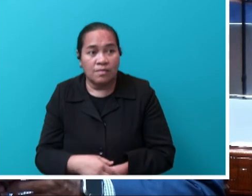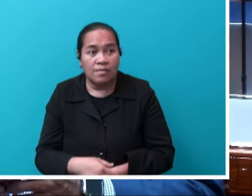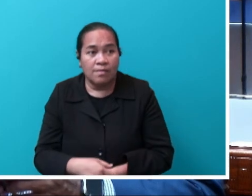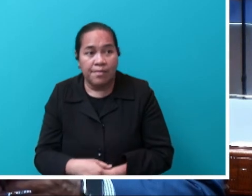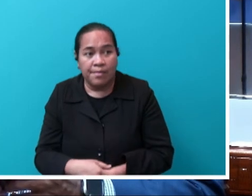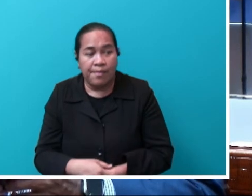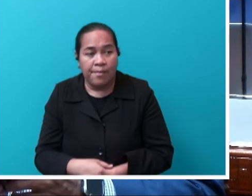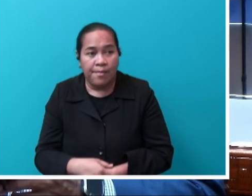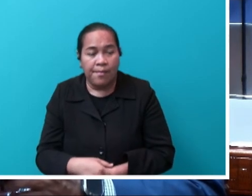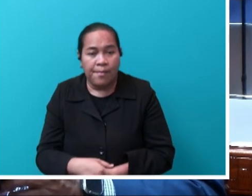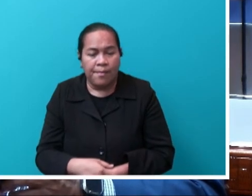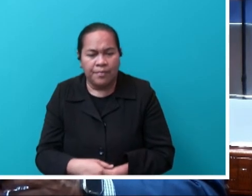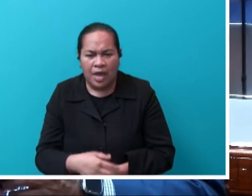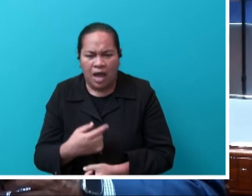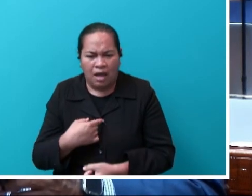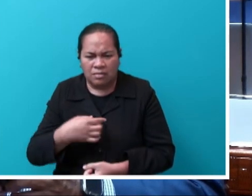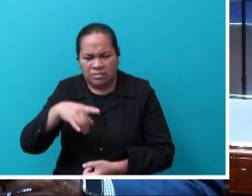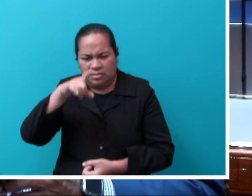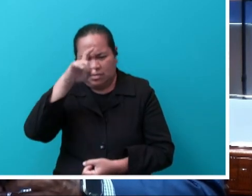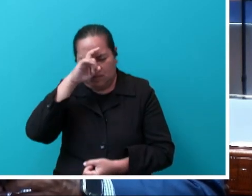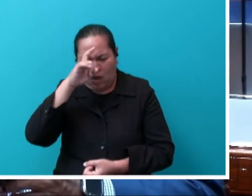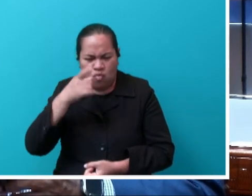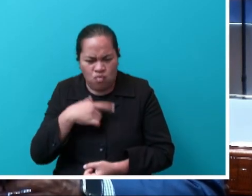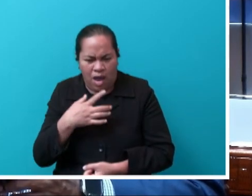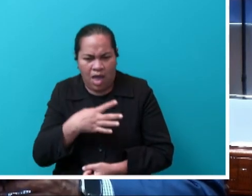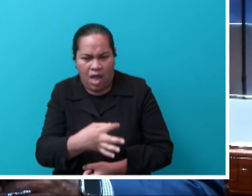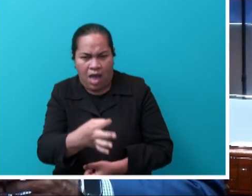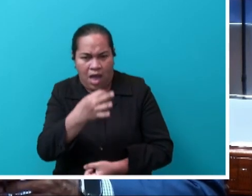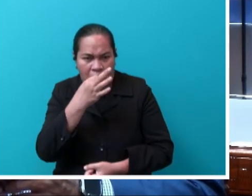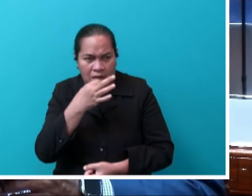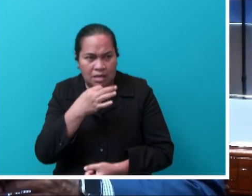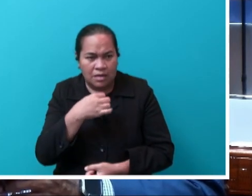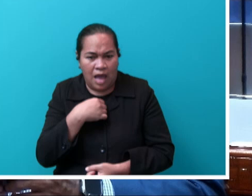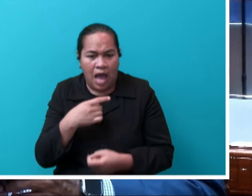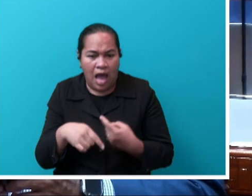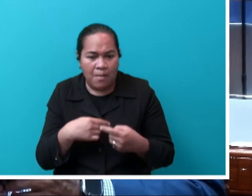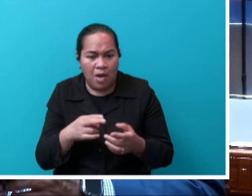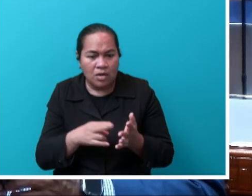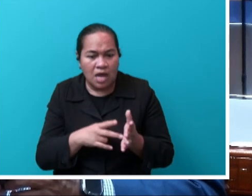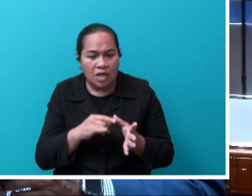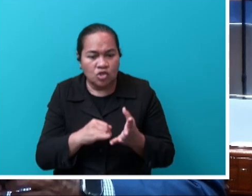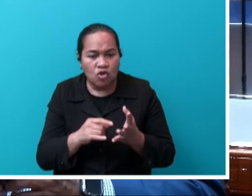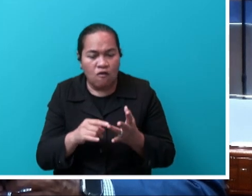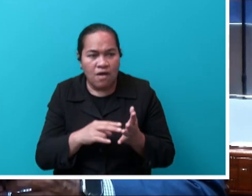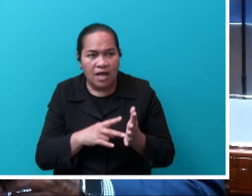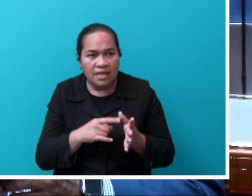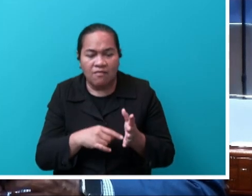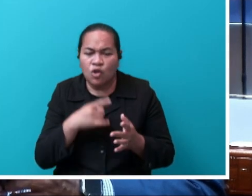I fail to understand why I'm being asked about Nasovotava crossing, because you could have